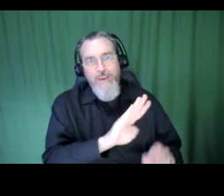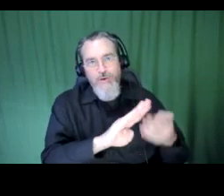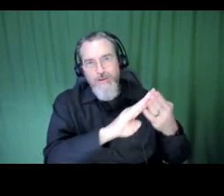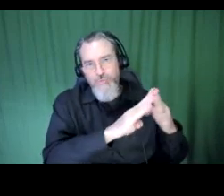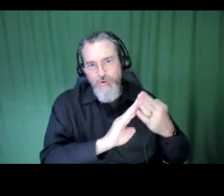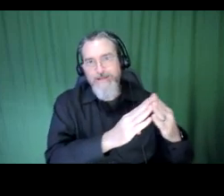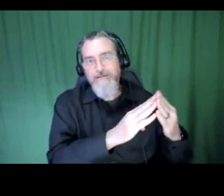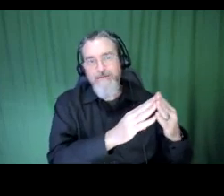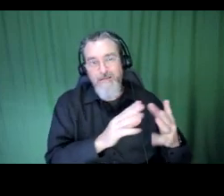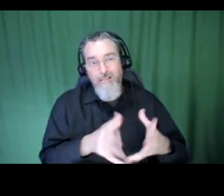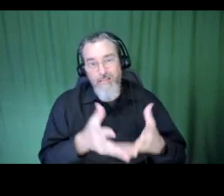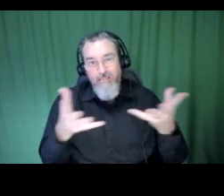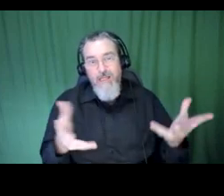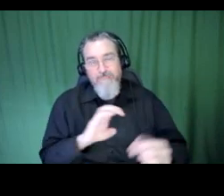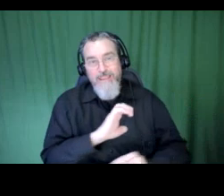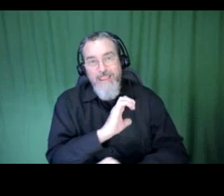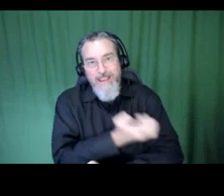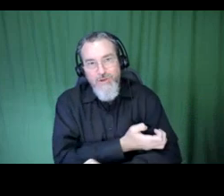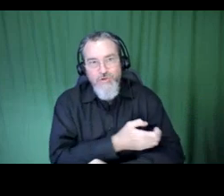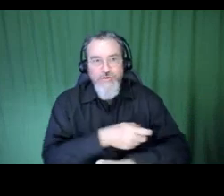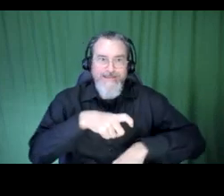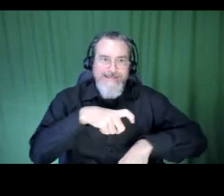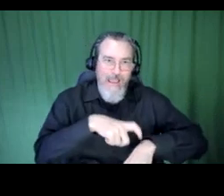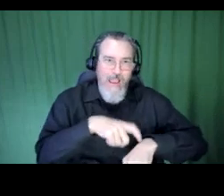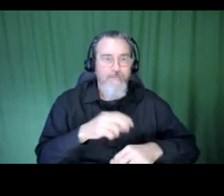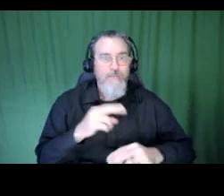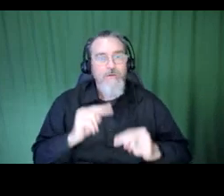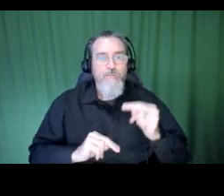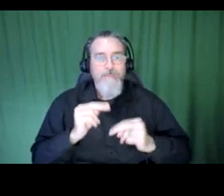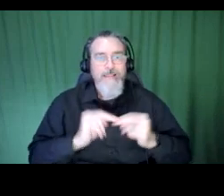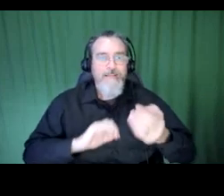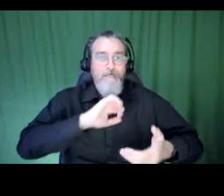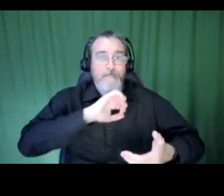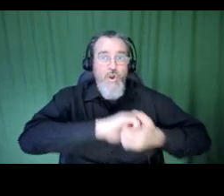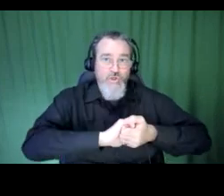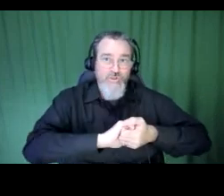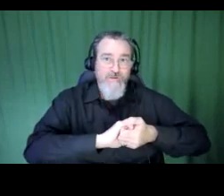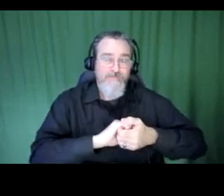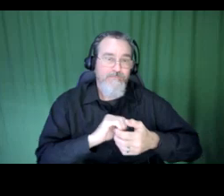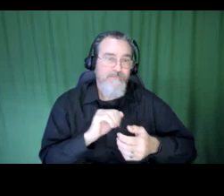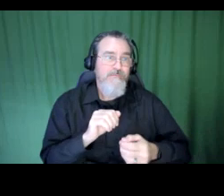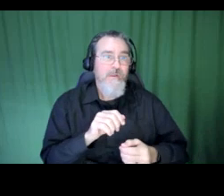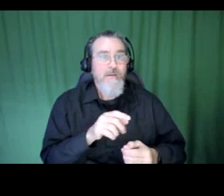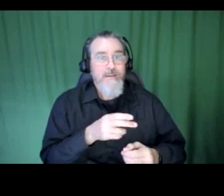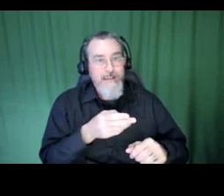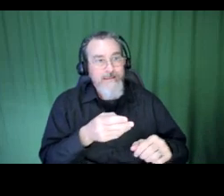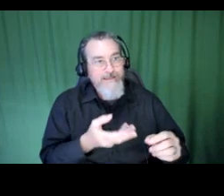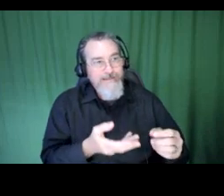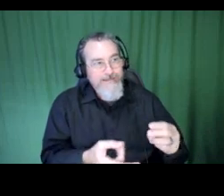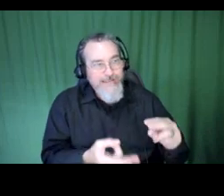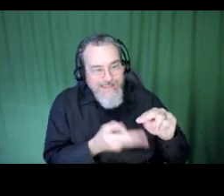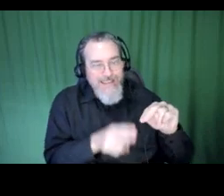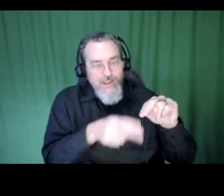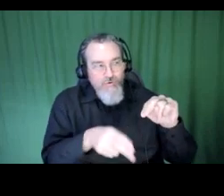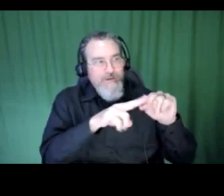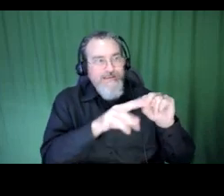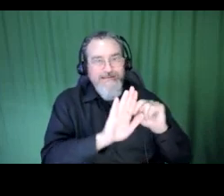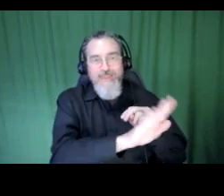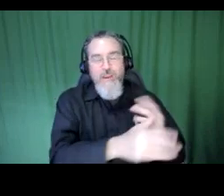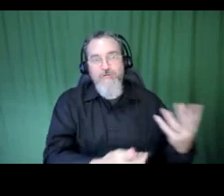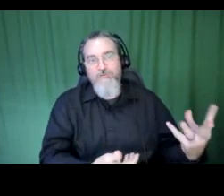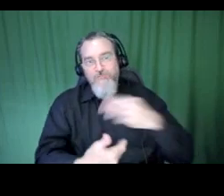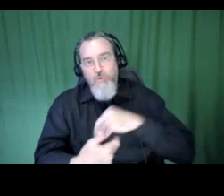energy and time is dedicated to building tribal partnerships, supporting tribal and increased tribal enrollment, and then really holistically supporting